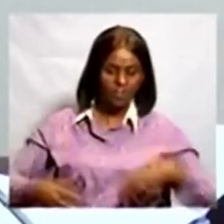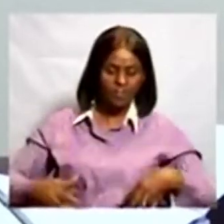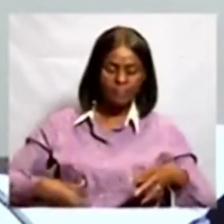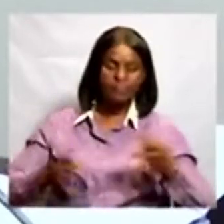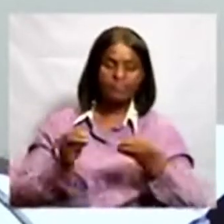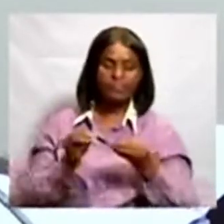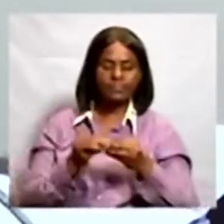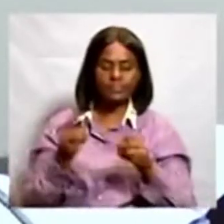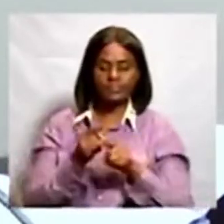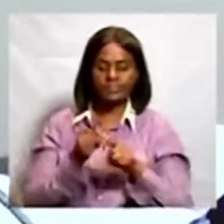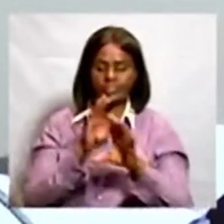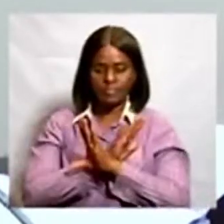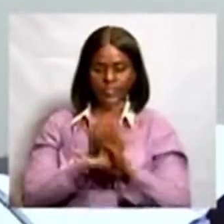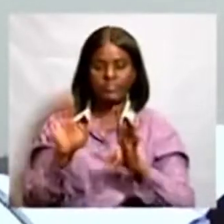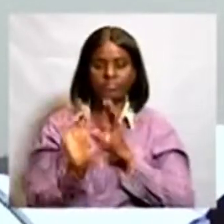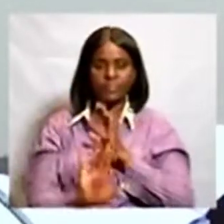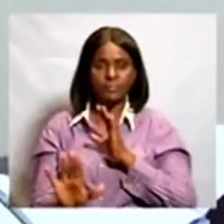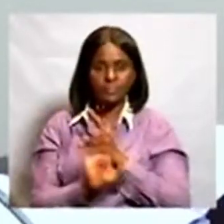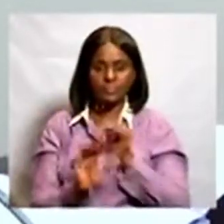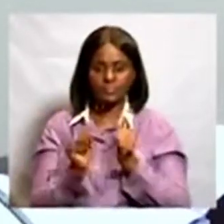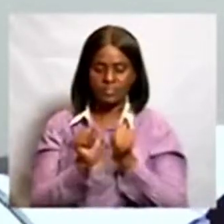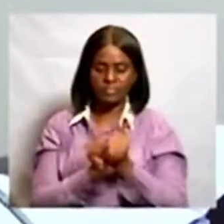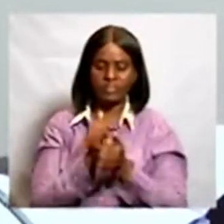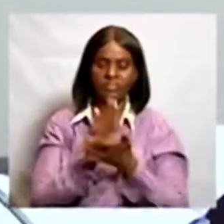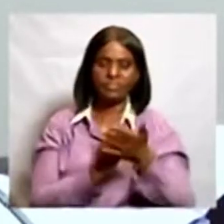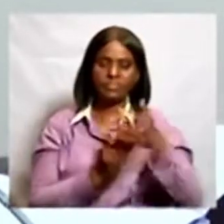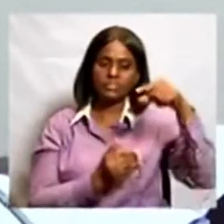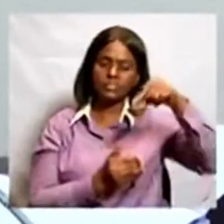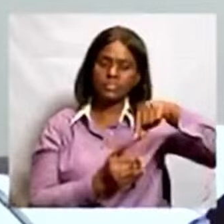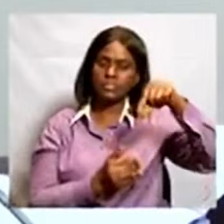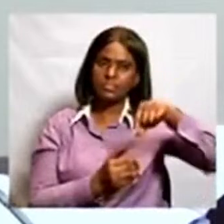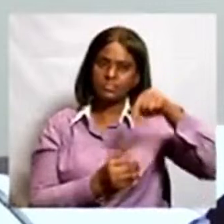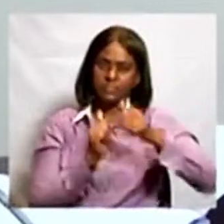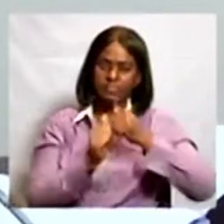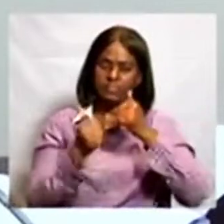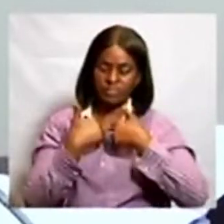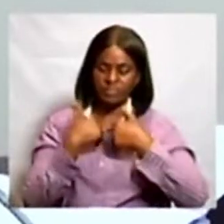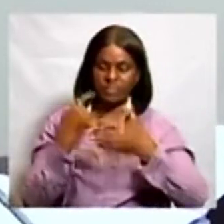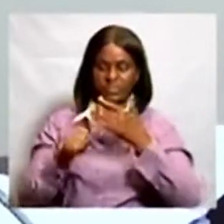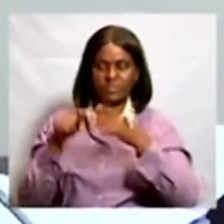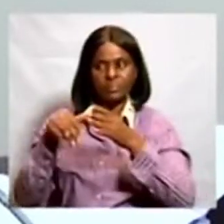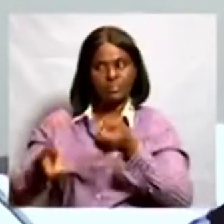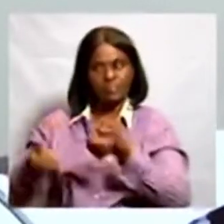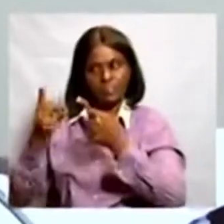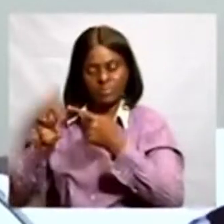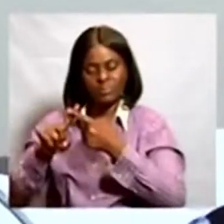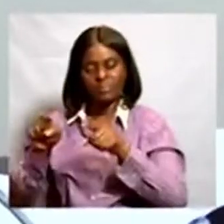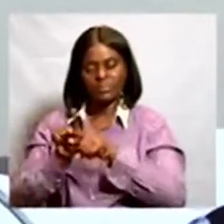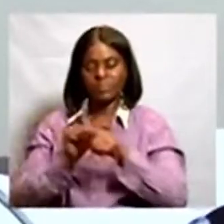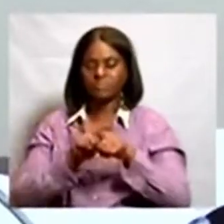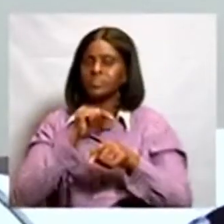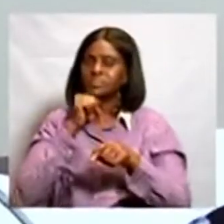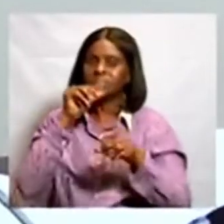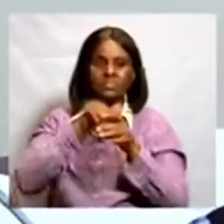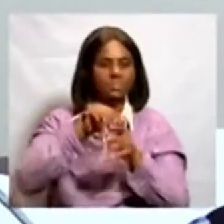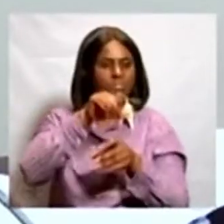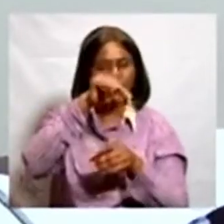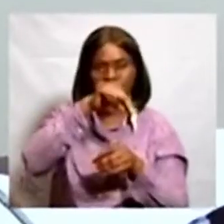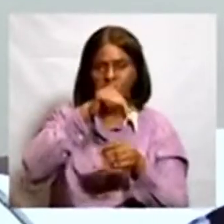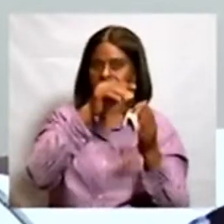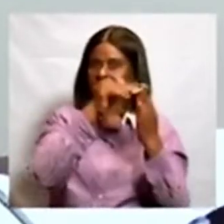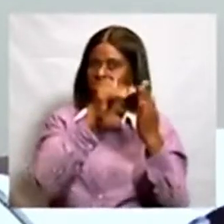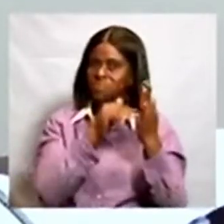the region here about some qualifications that have crossed borders and are not sitting on our qualifications